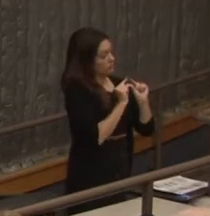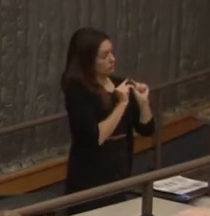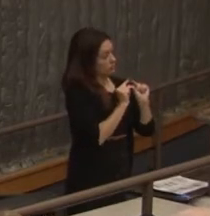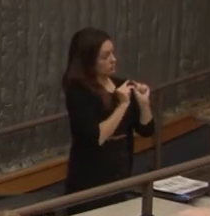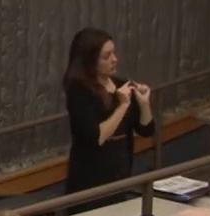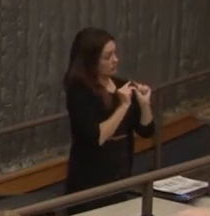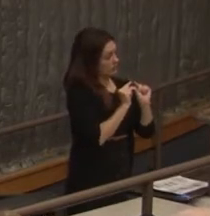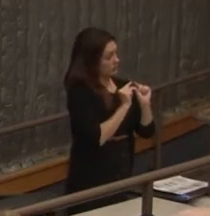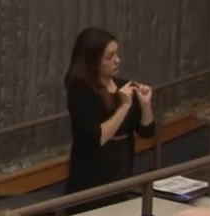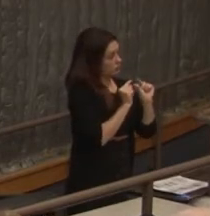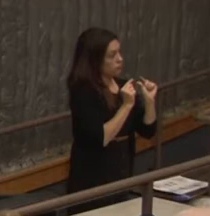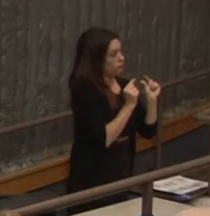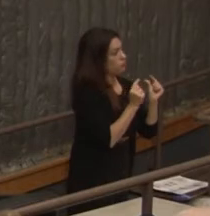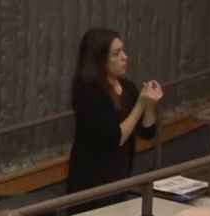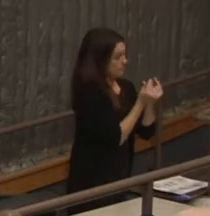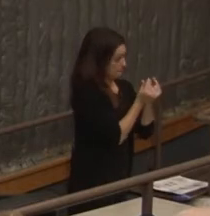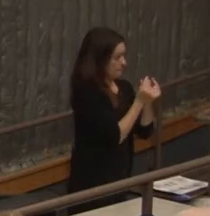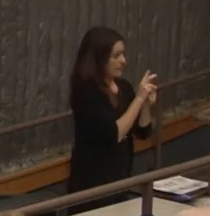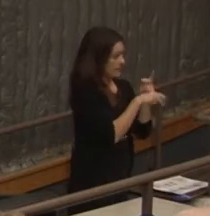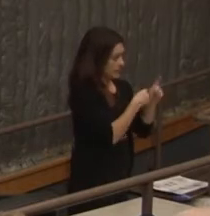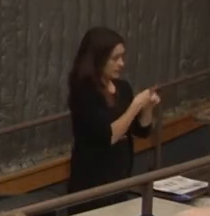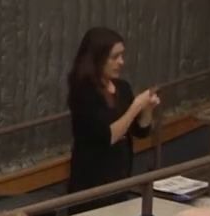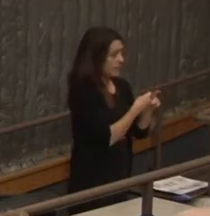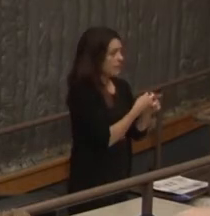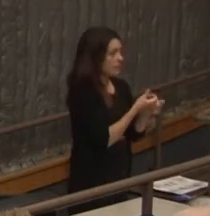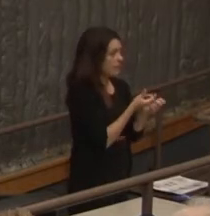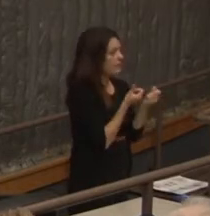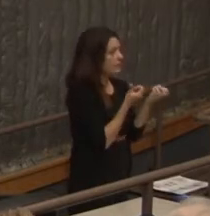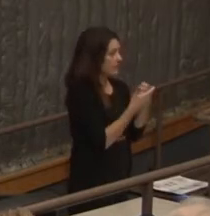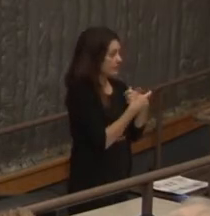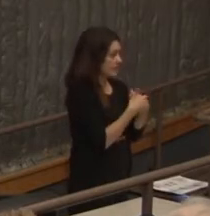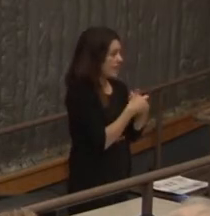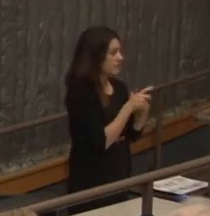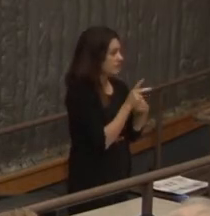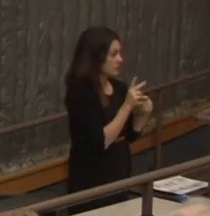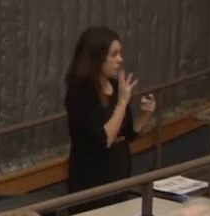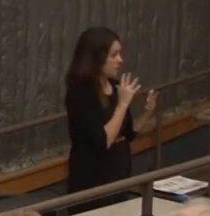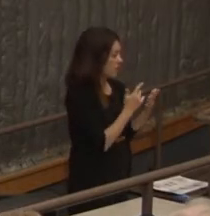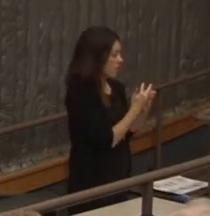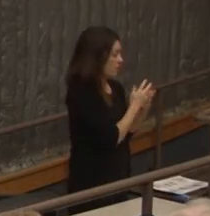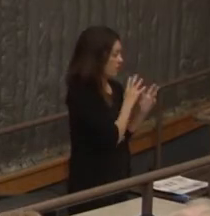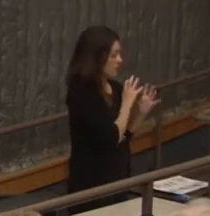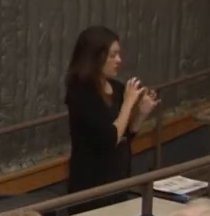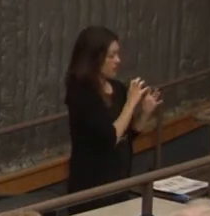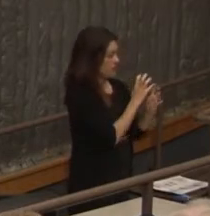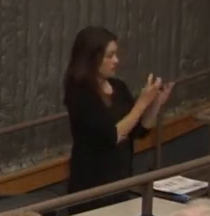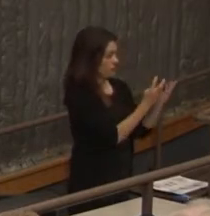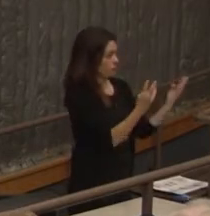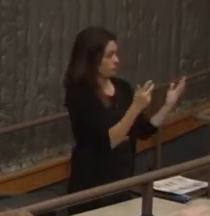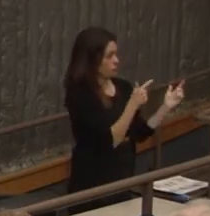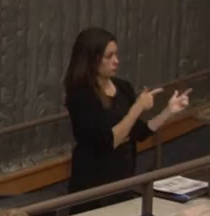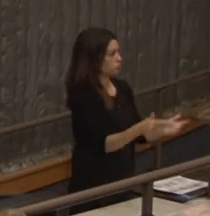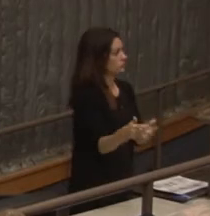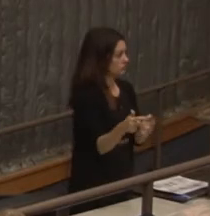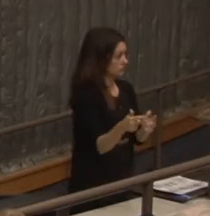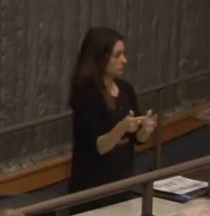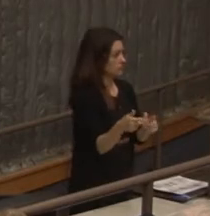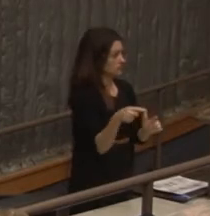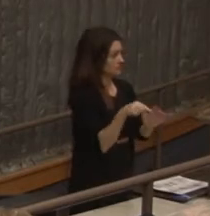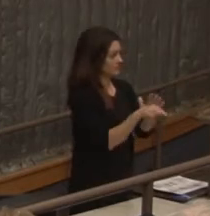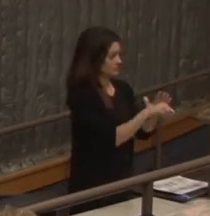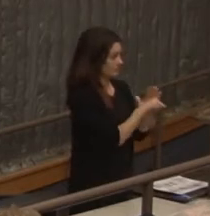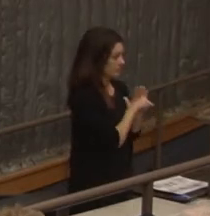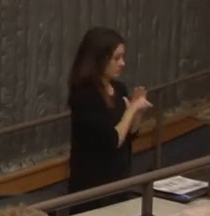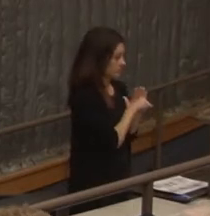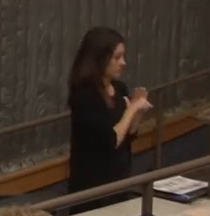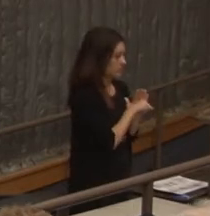and groups were shot at mass graves, but every group consisted of single individuals. And one thing that Sam wants